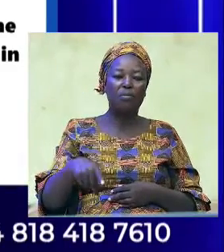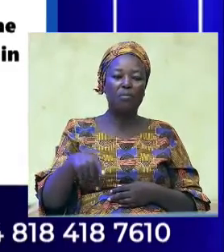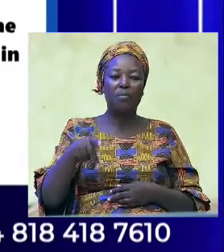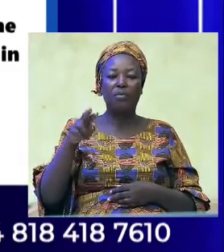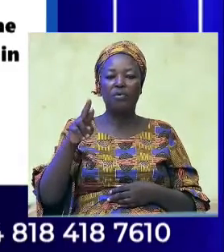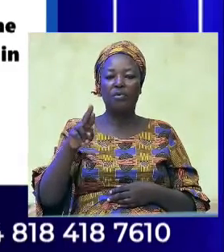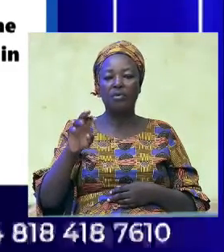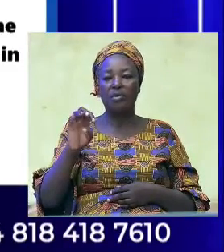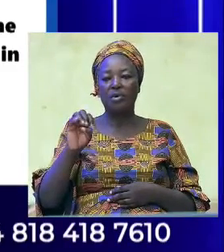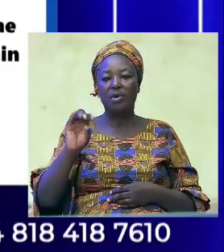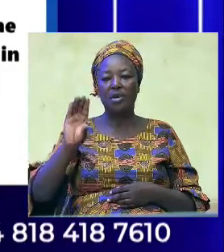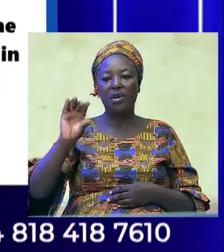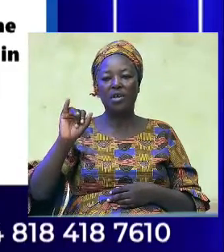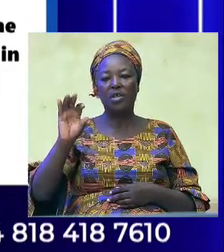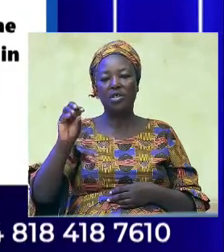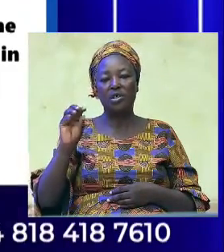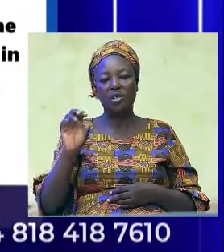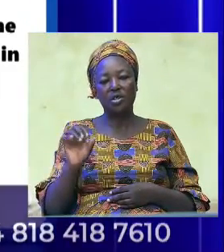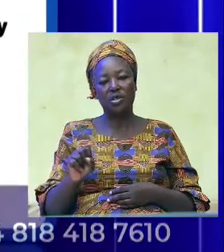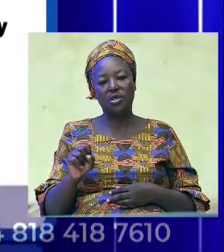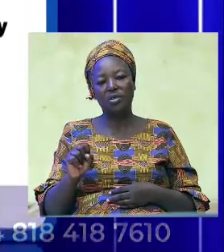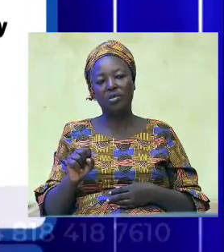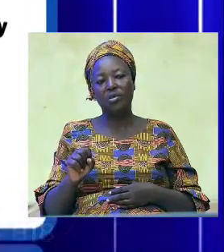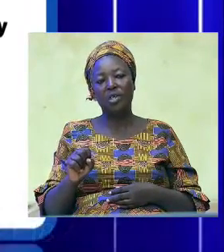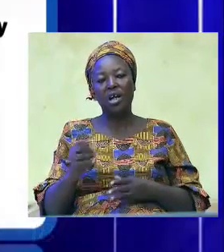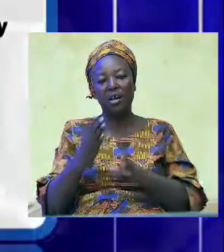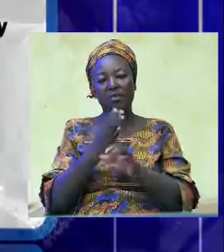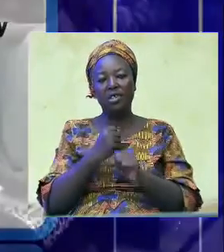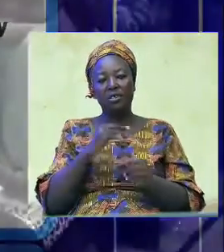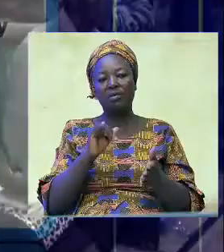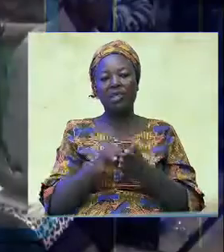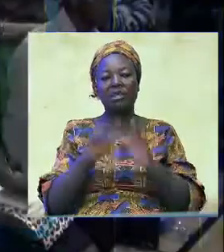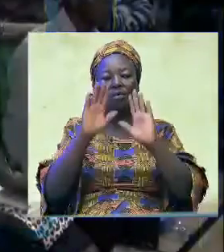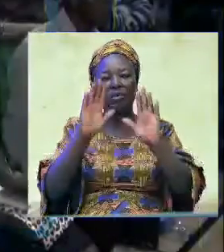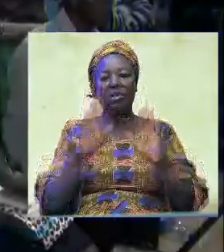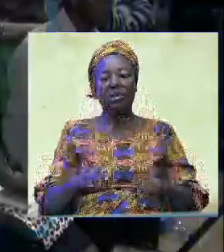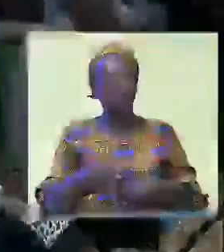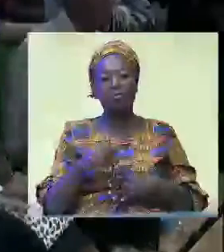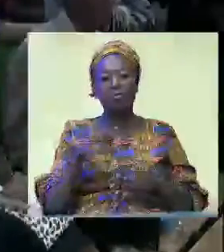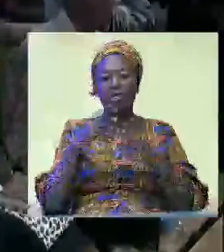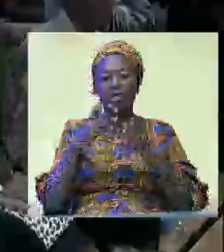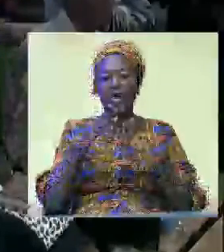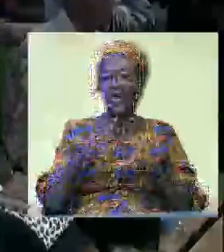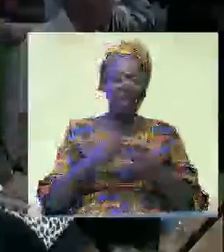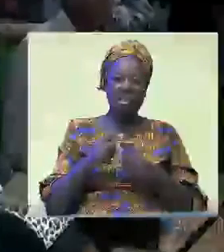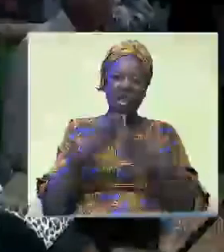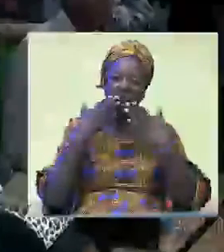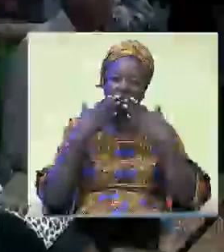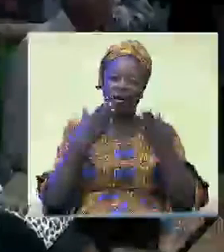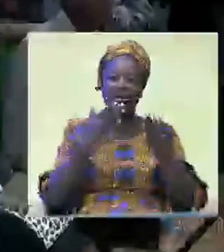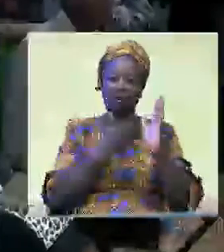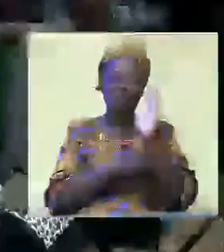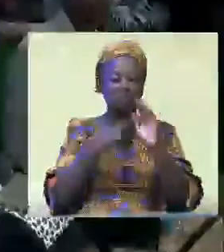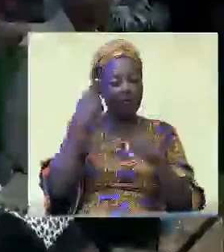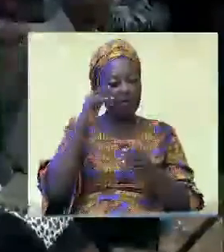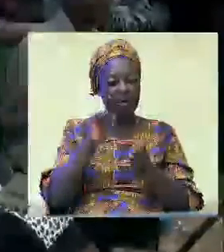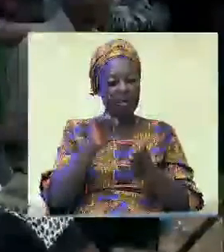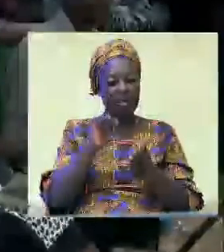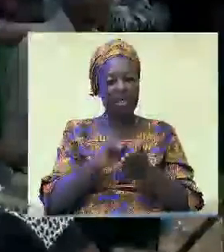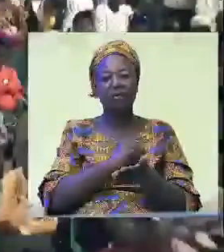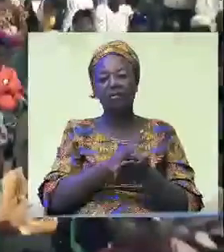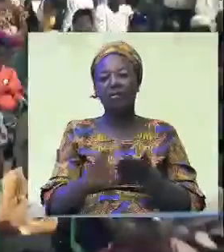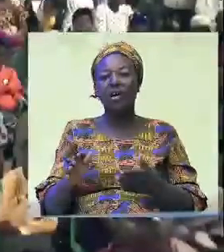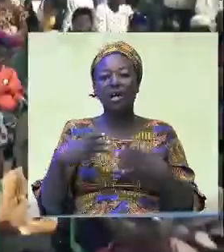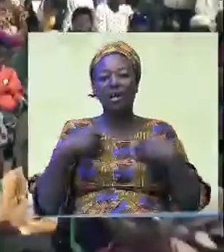Lord. Precious Cyprian received a precious miracle. He said, I thank God for his